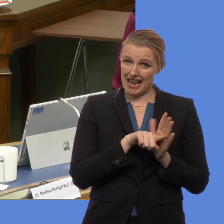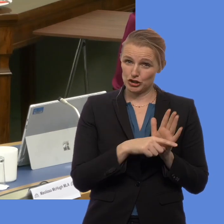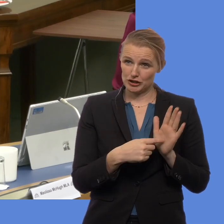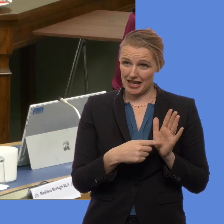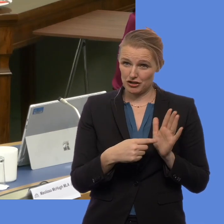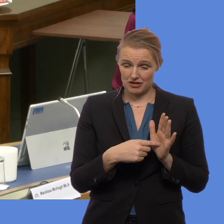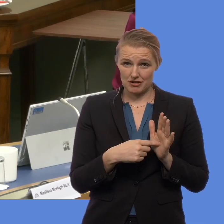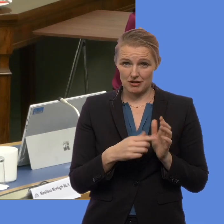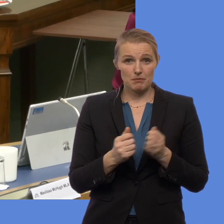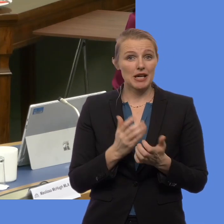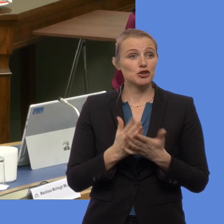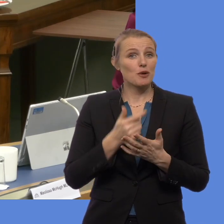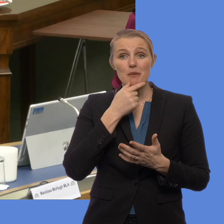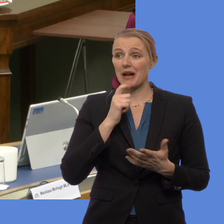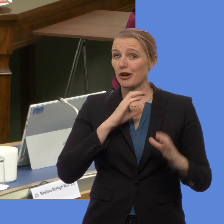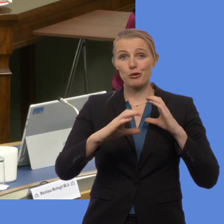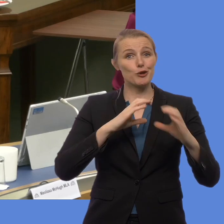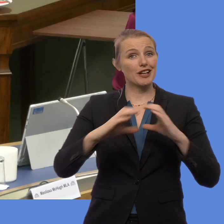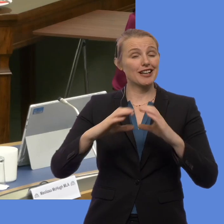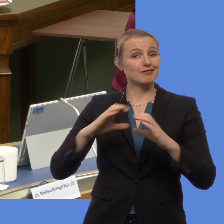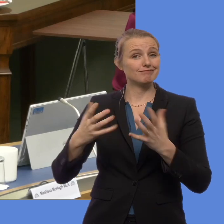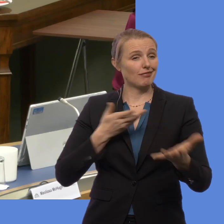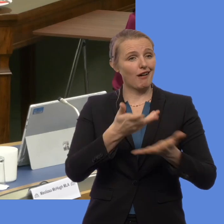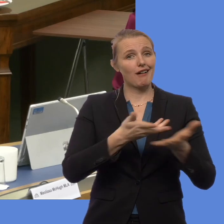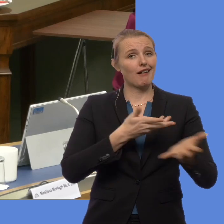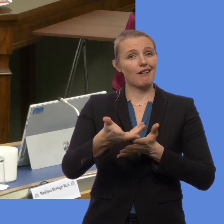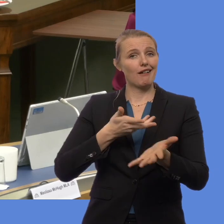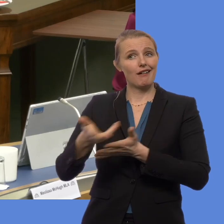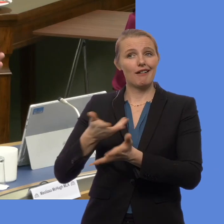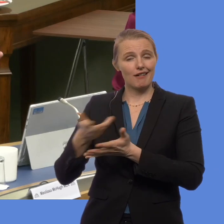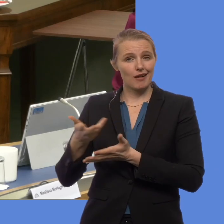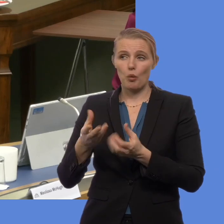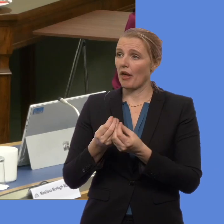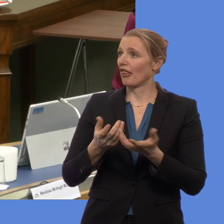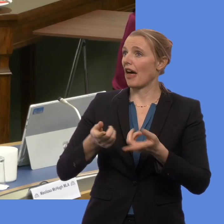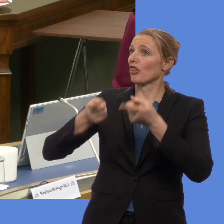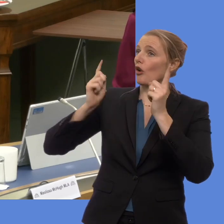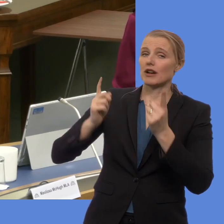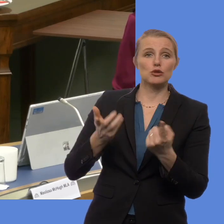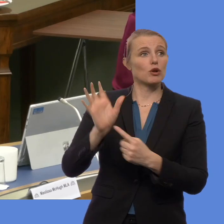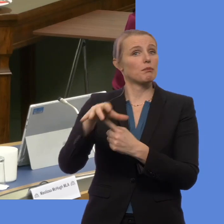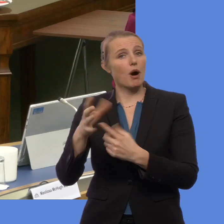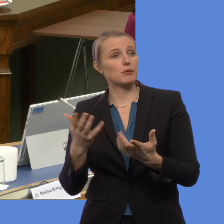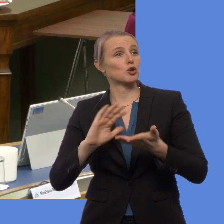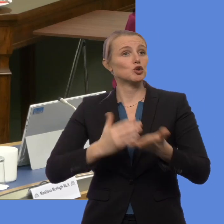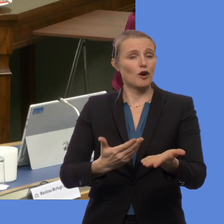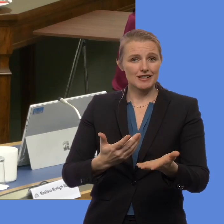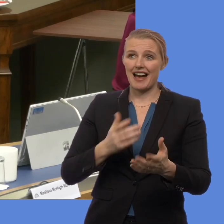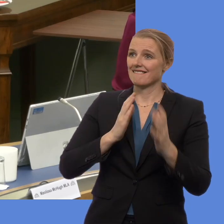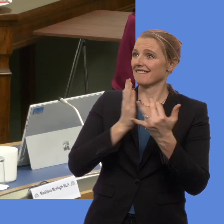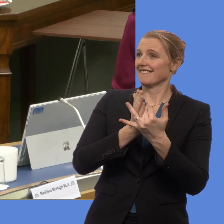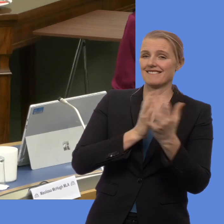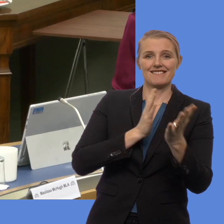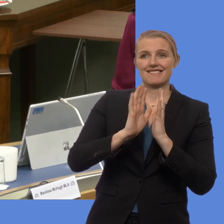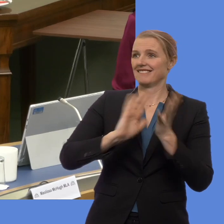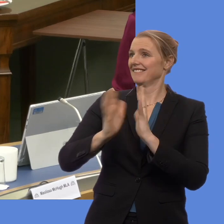that people will be able to communicate and not there with statutory authorities or departments and the likes of it, and that